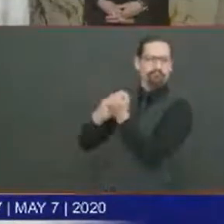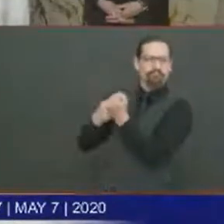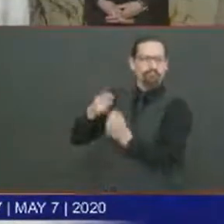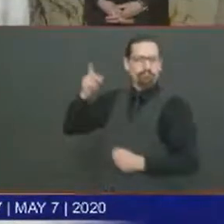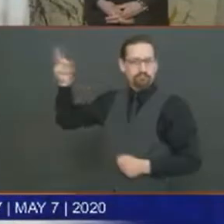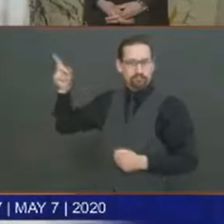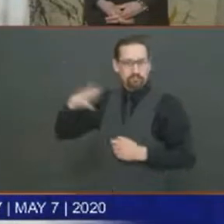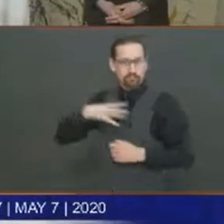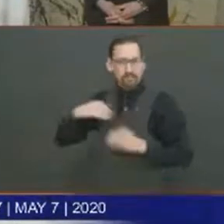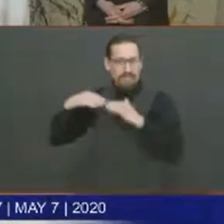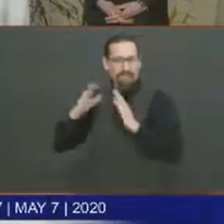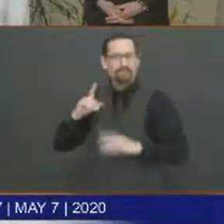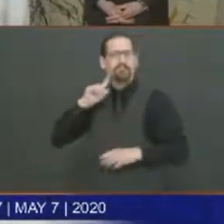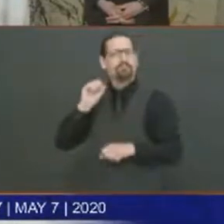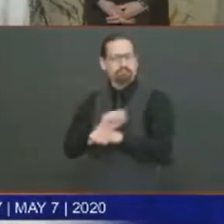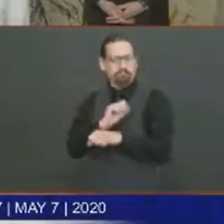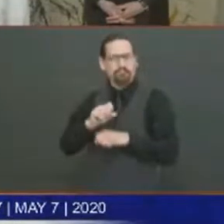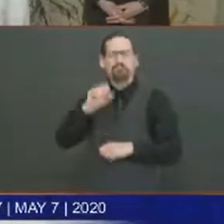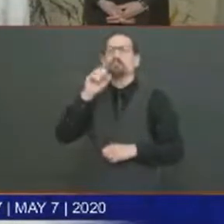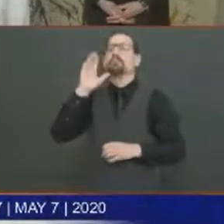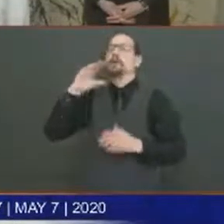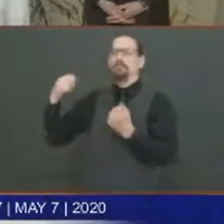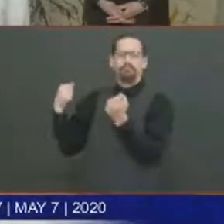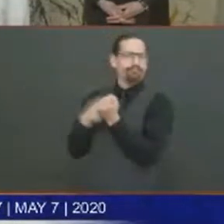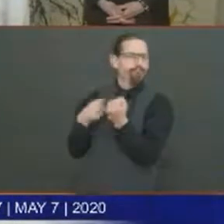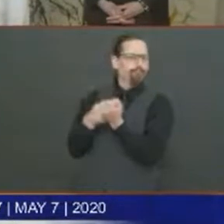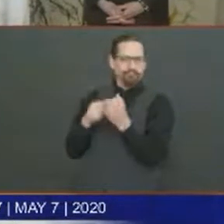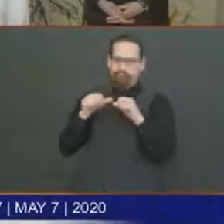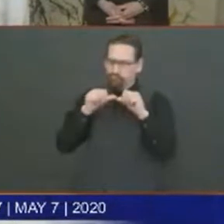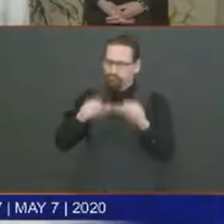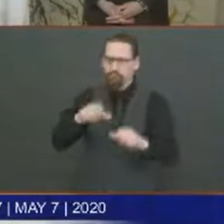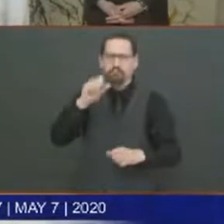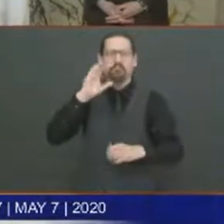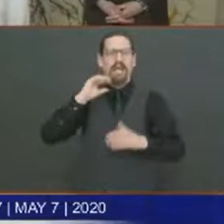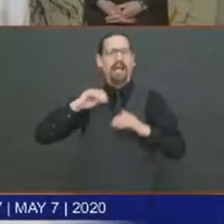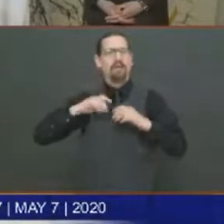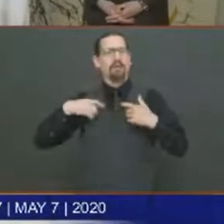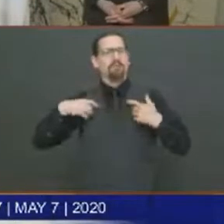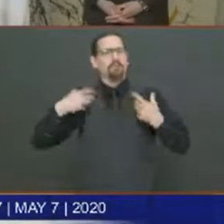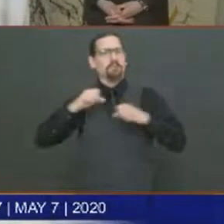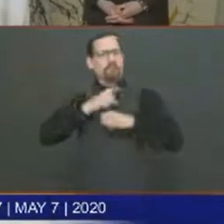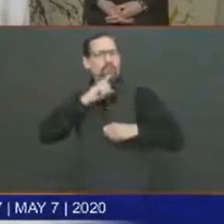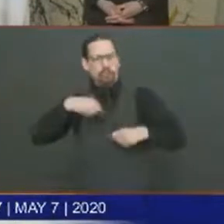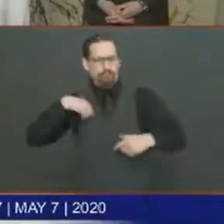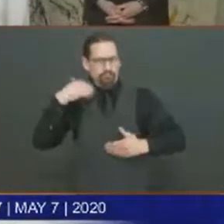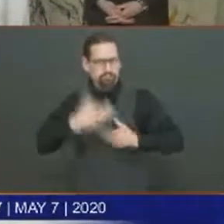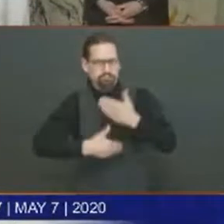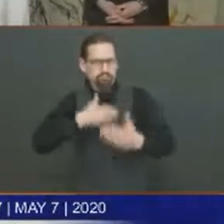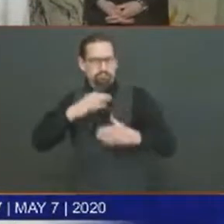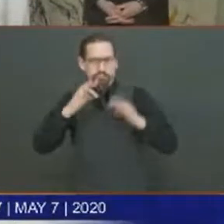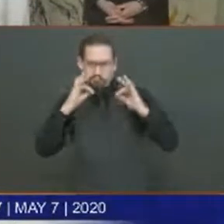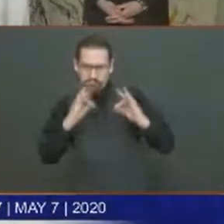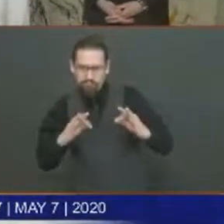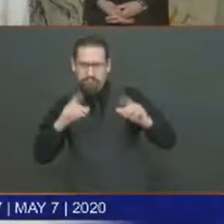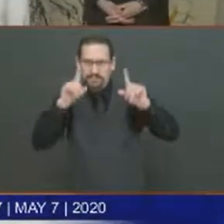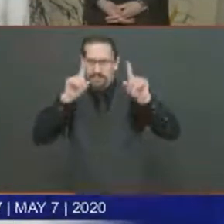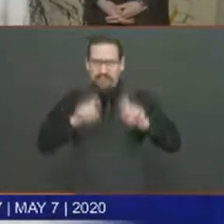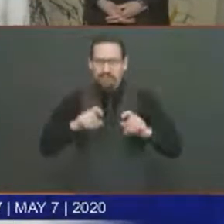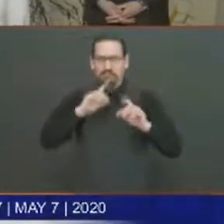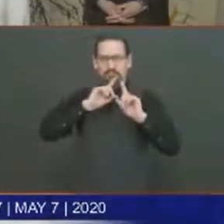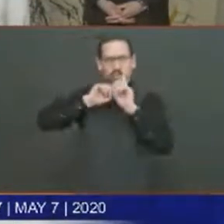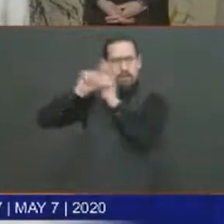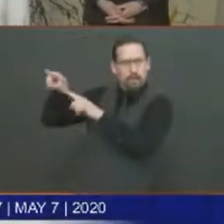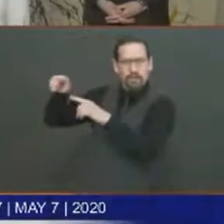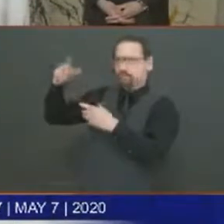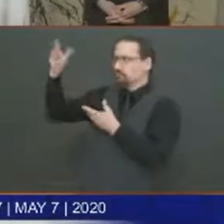help us further expand the way we do our testing. Fourth, they said we needed to ensure that the vast